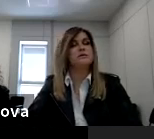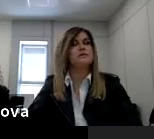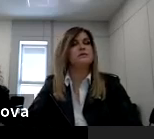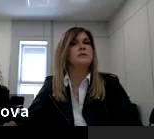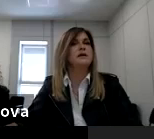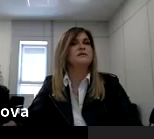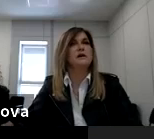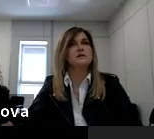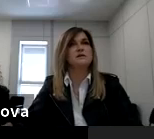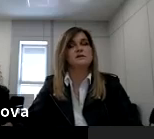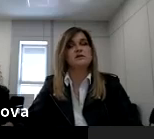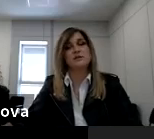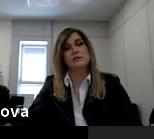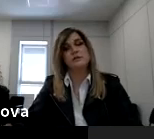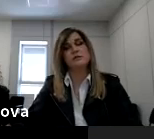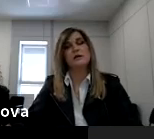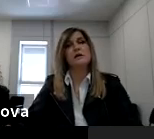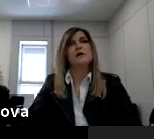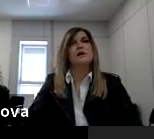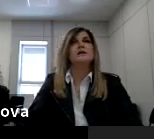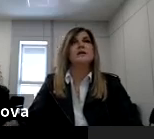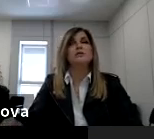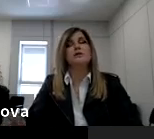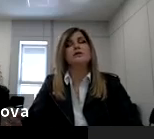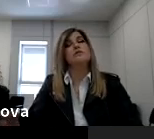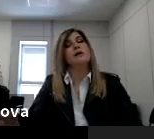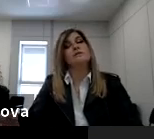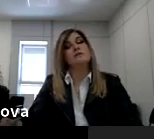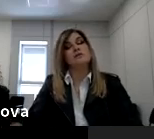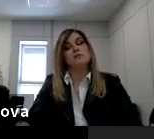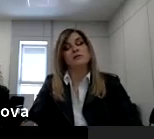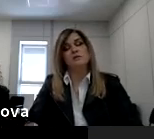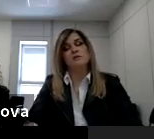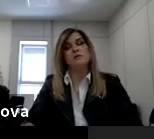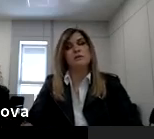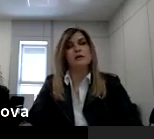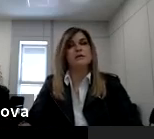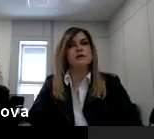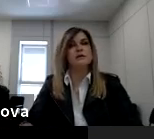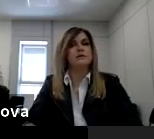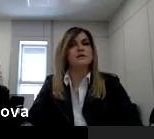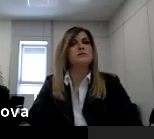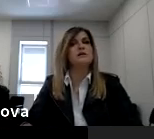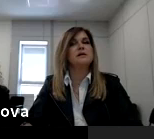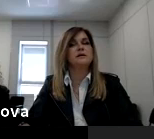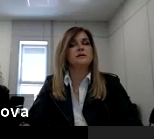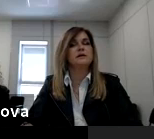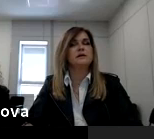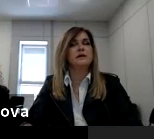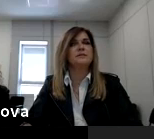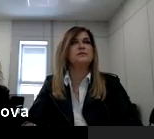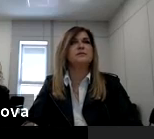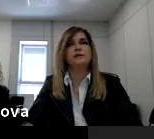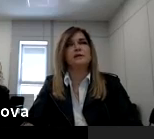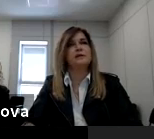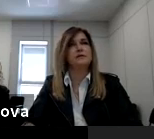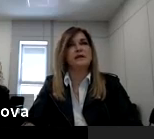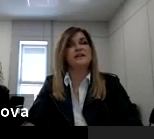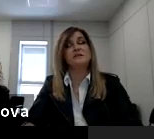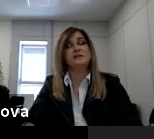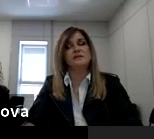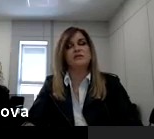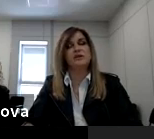are able to make a fast adjustment, not only of one fixture, but also to make the